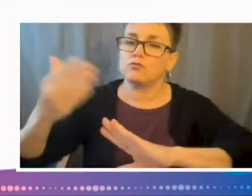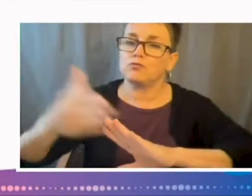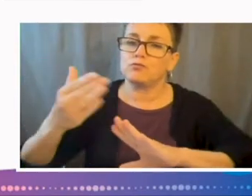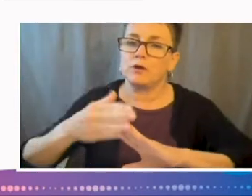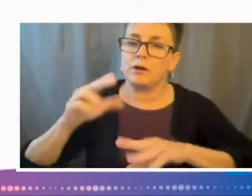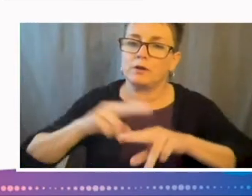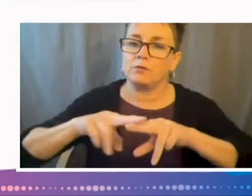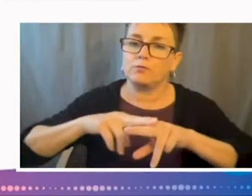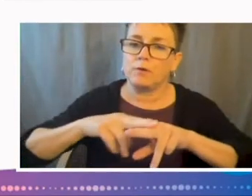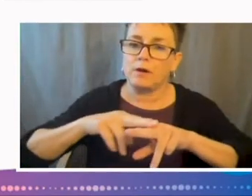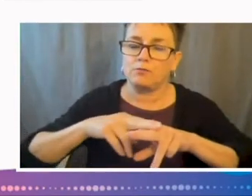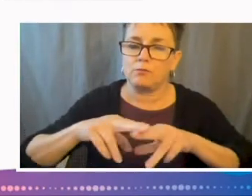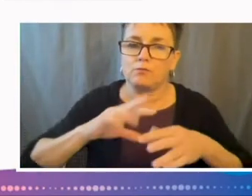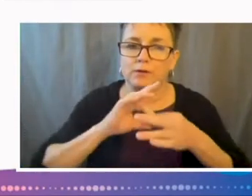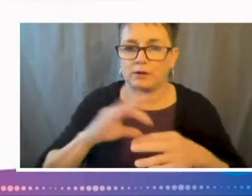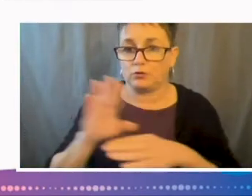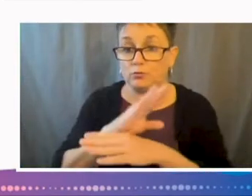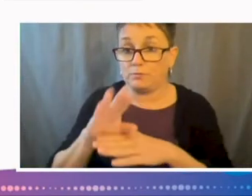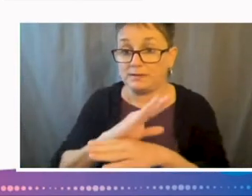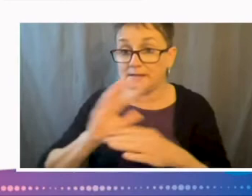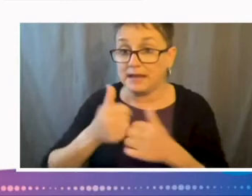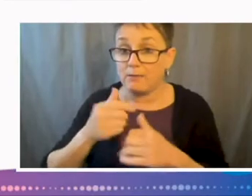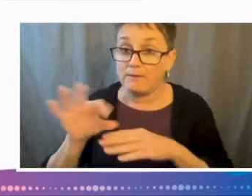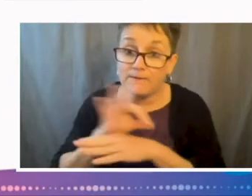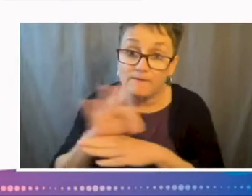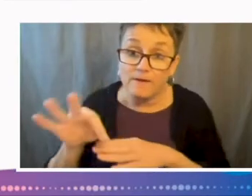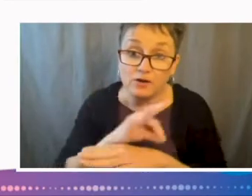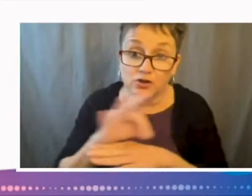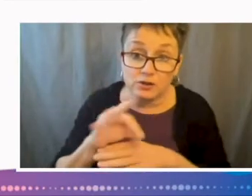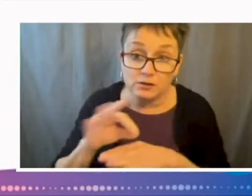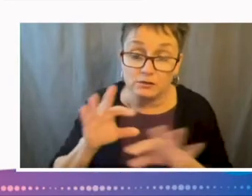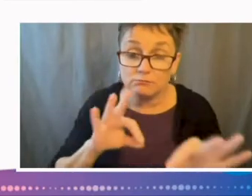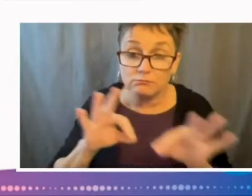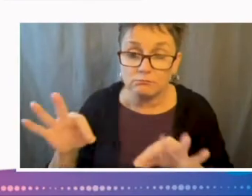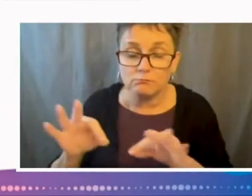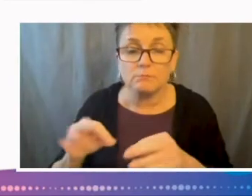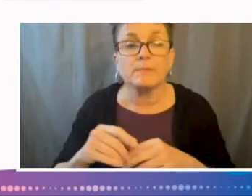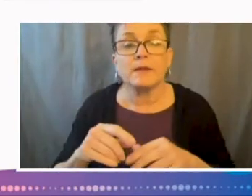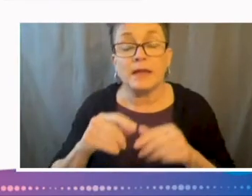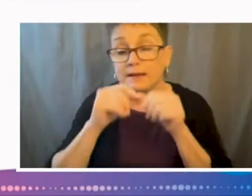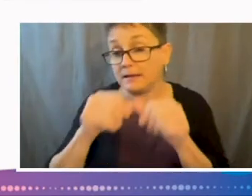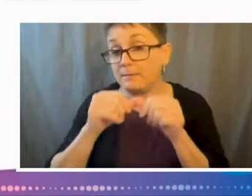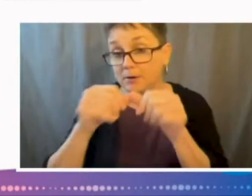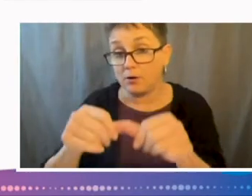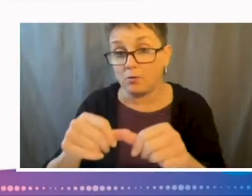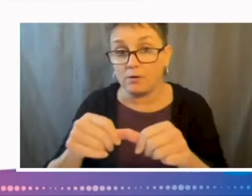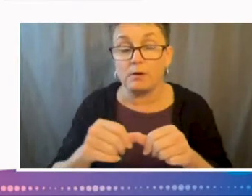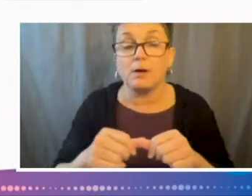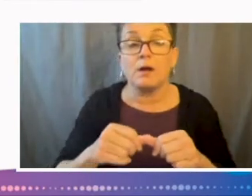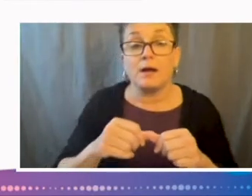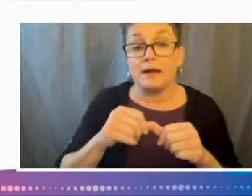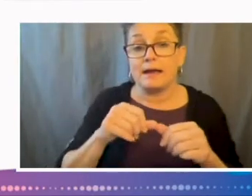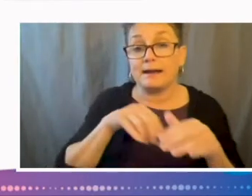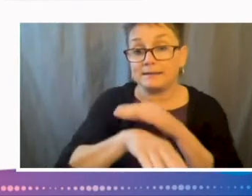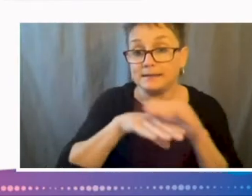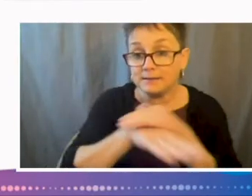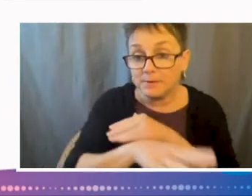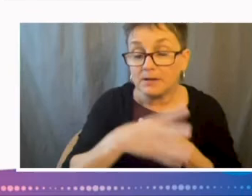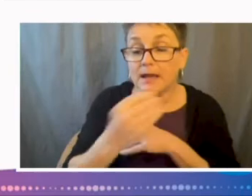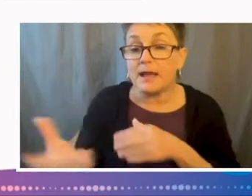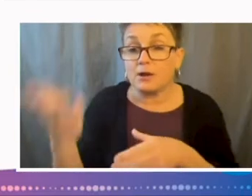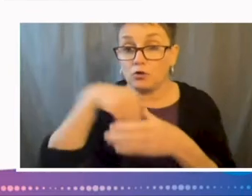and being fiscally sustainable. So you can understand that when we look at capital projects, accessibility and inclusion